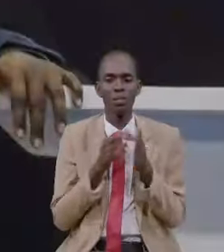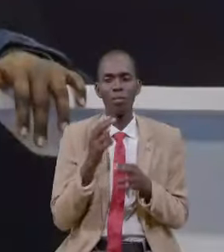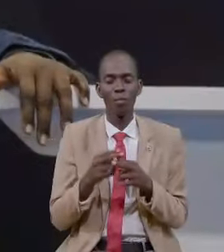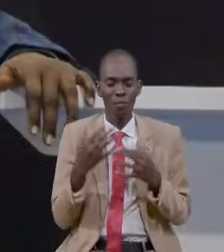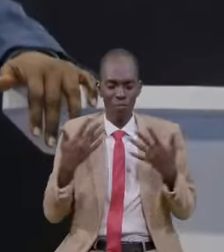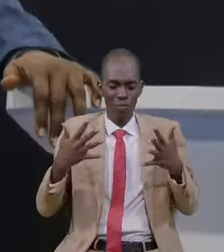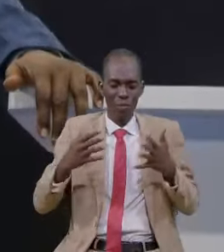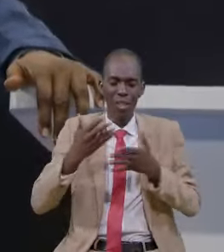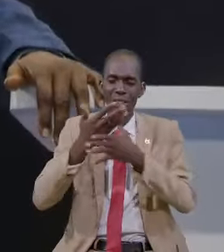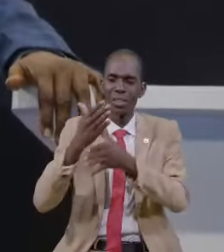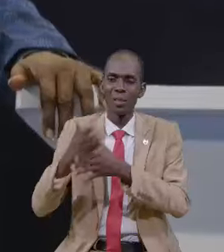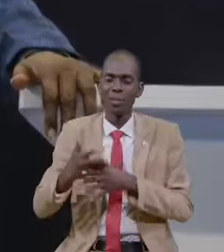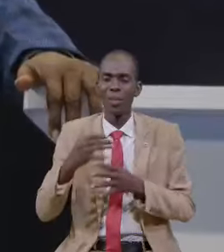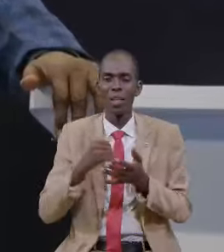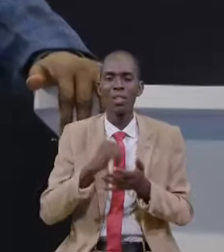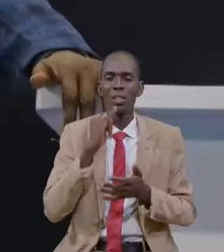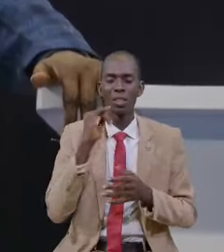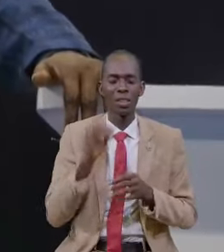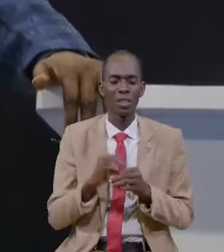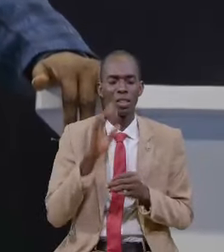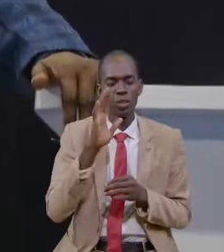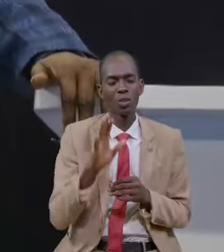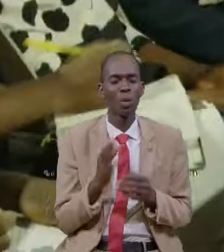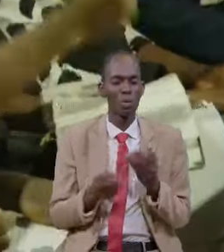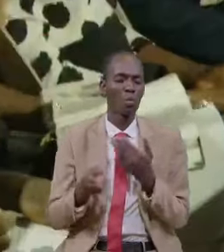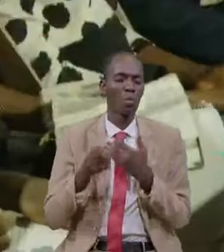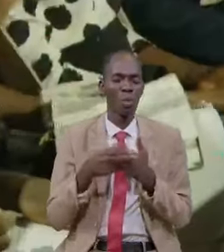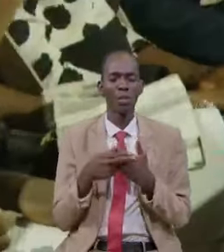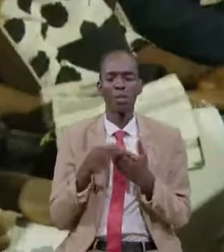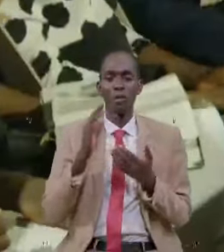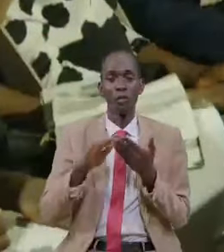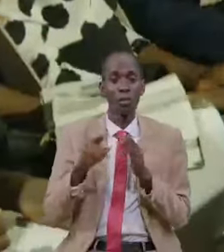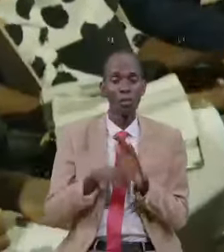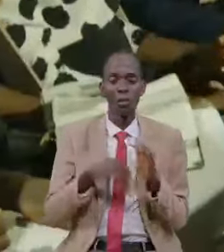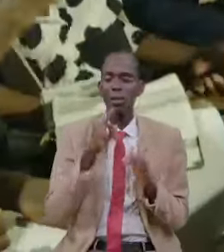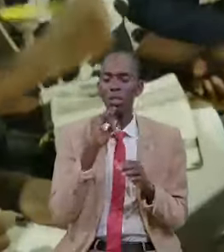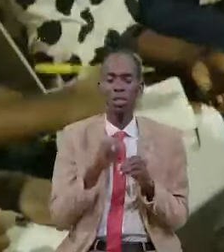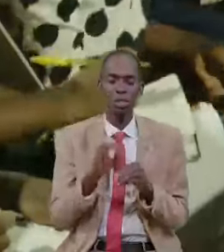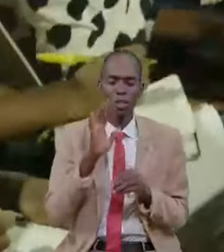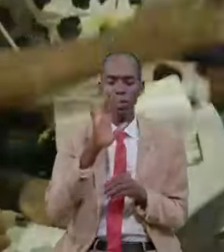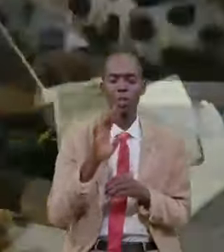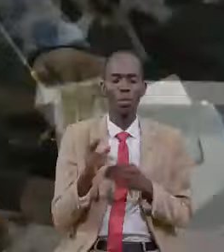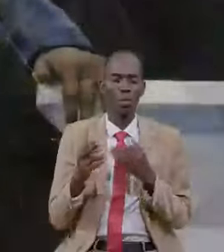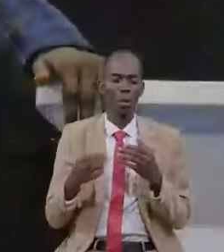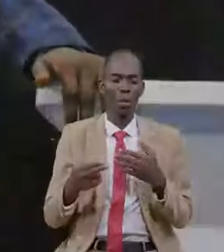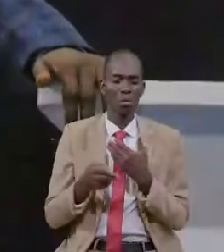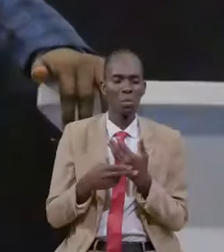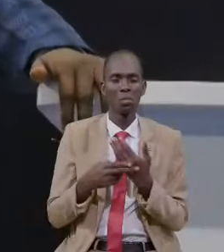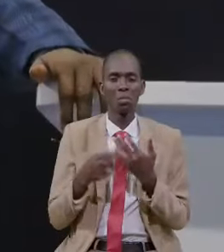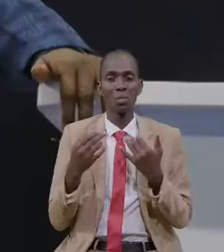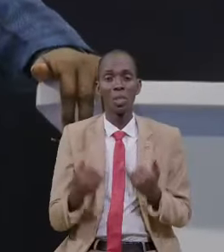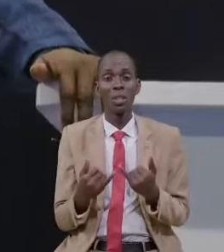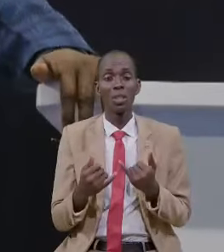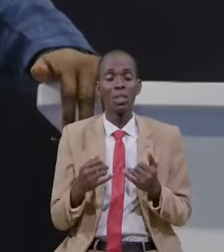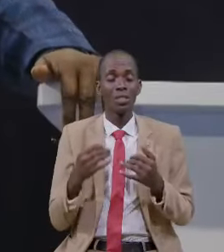your account. Forgiveness already in your account. Freedom already in your account.